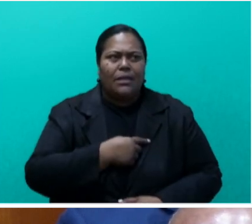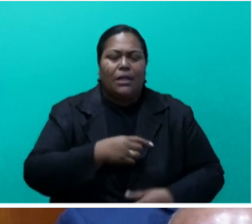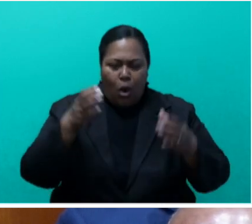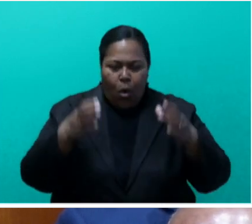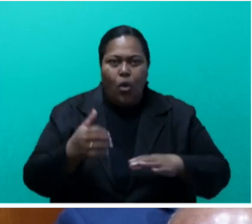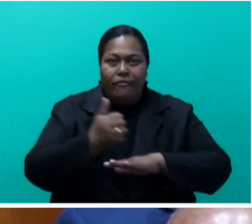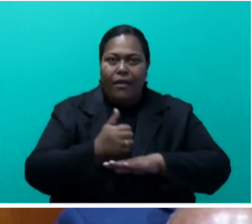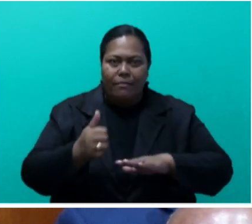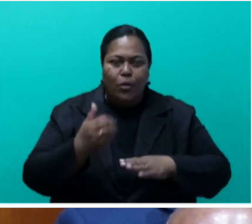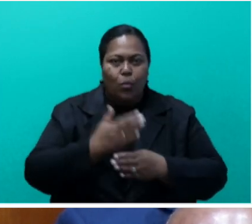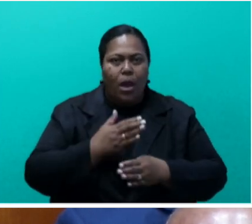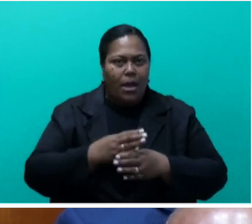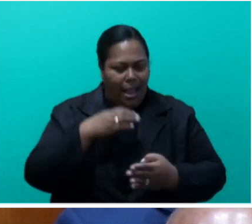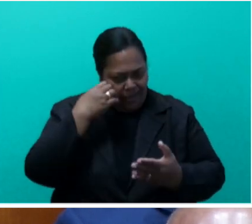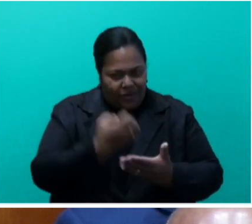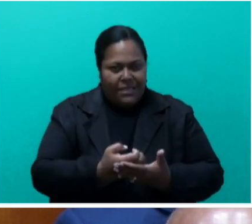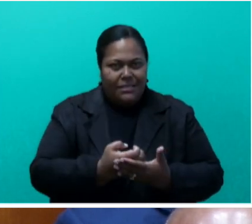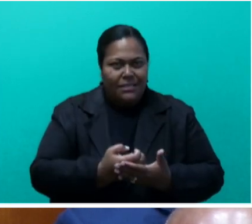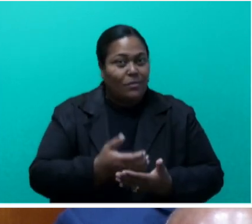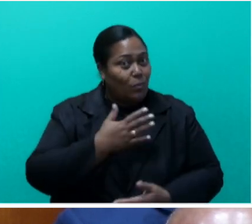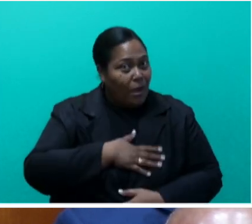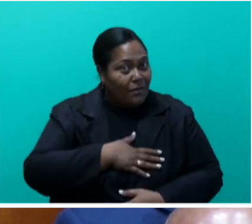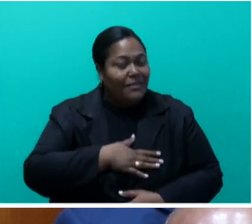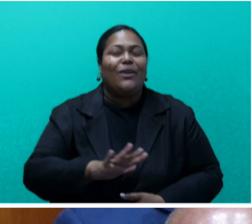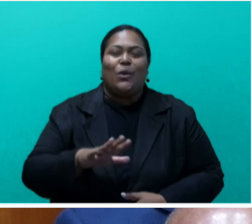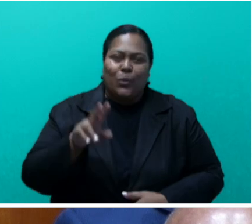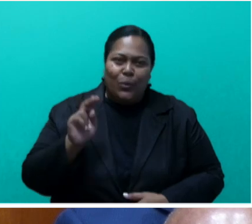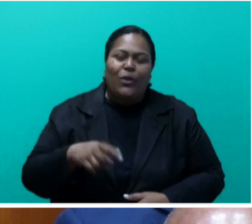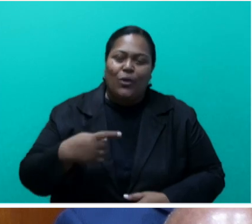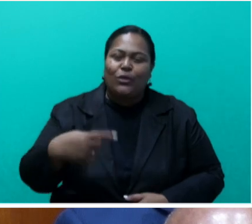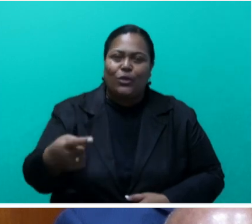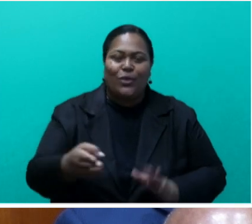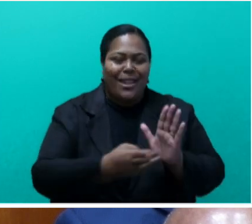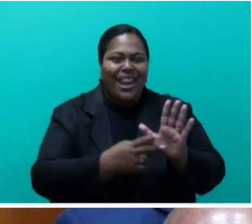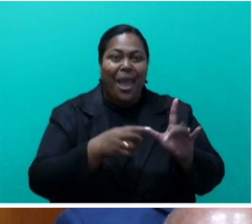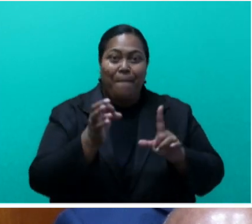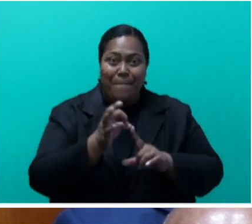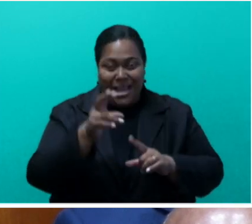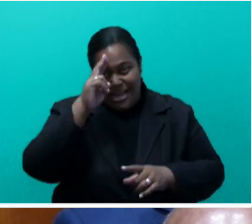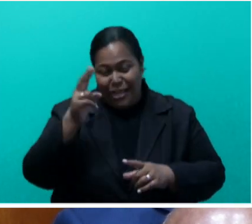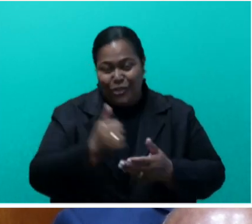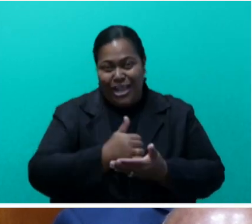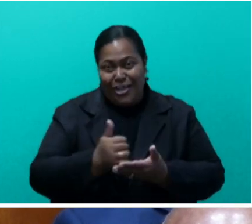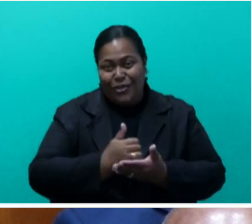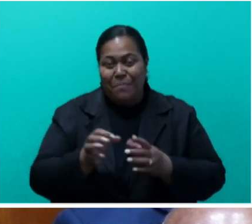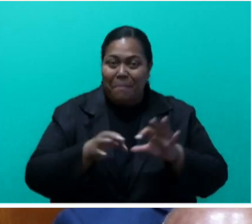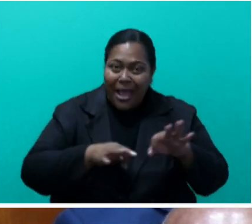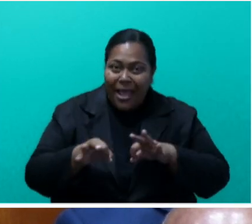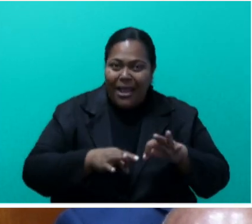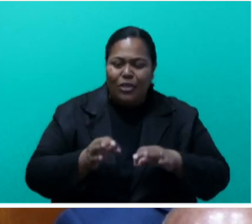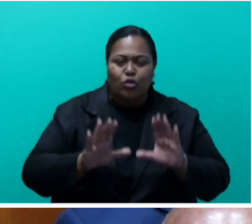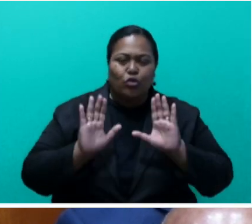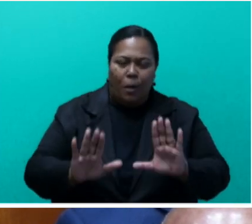approach. As you know, we continue to implement the National Action Plan to prevent gender-based violence against all women and girls,